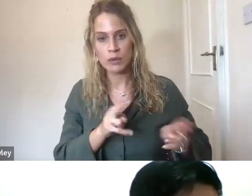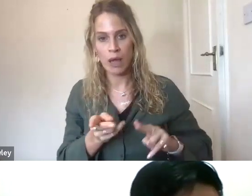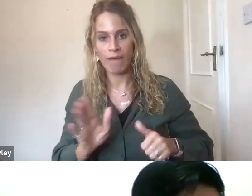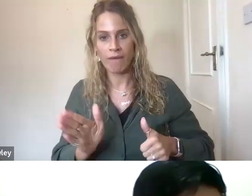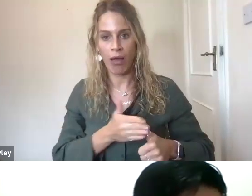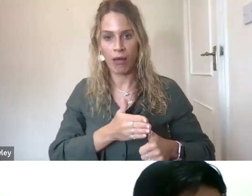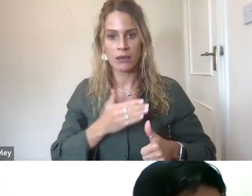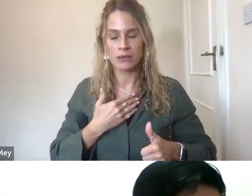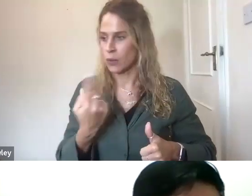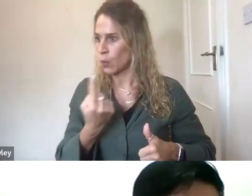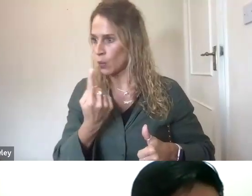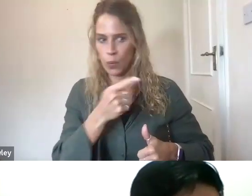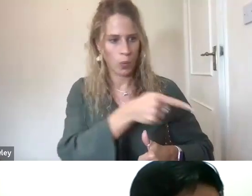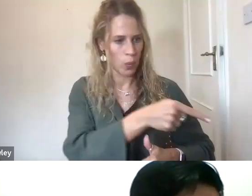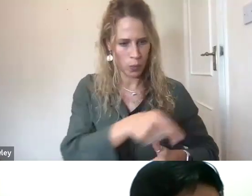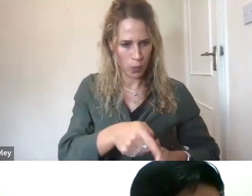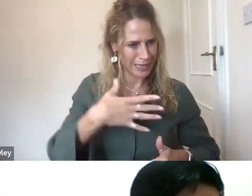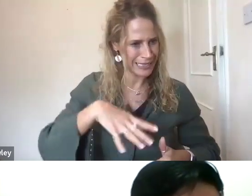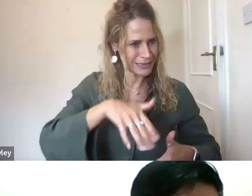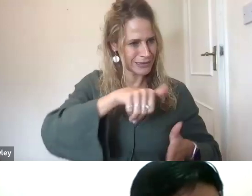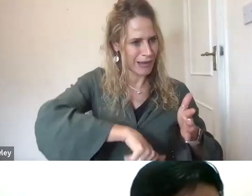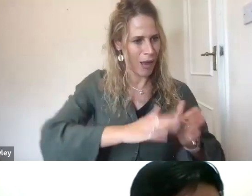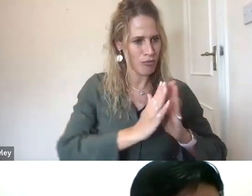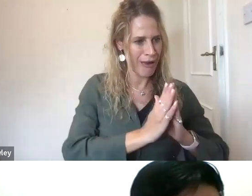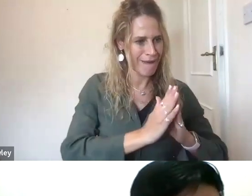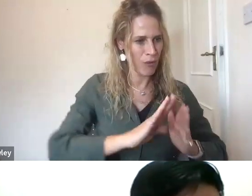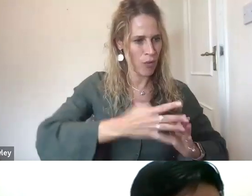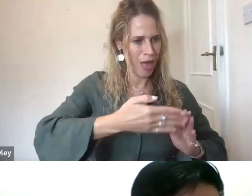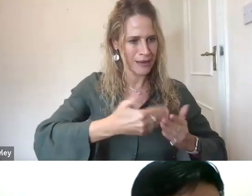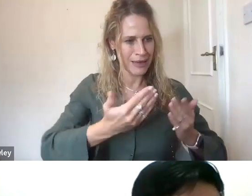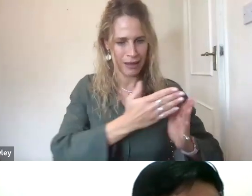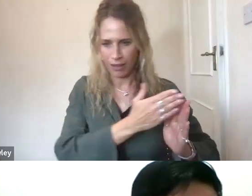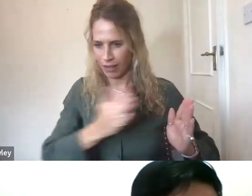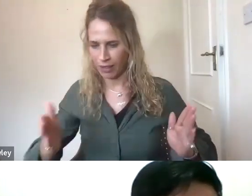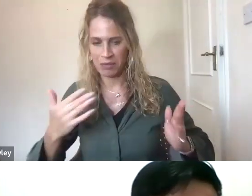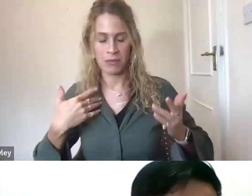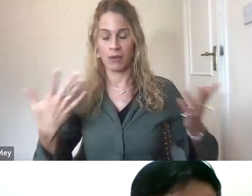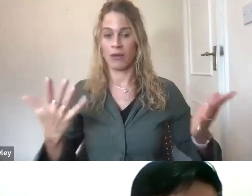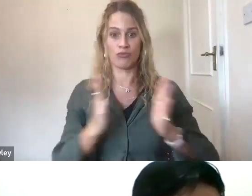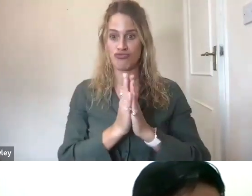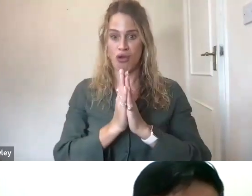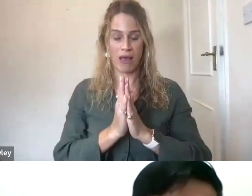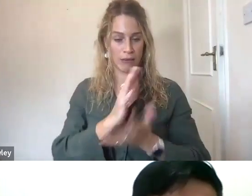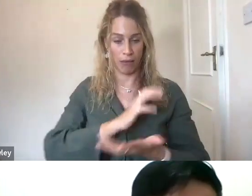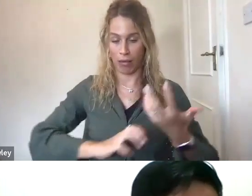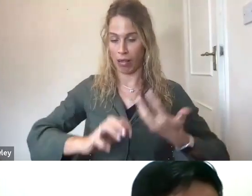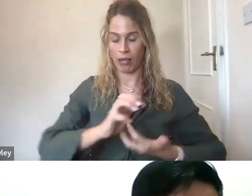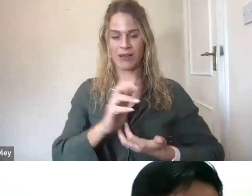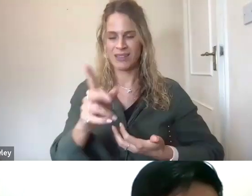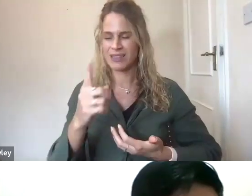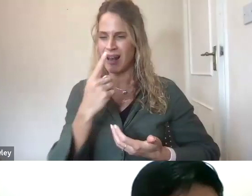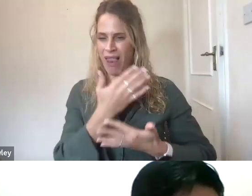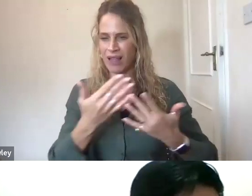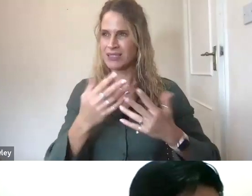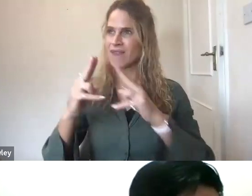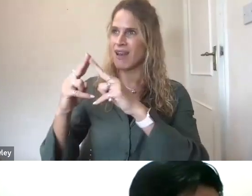prayed over for 9 days. The paths have become entangled towards houses with dim lights and dreary